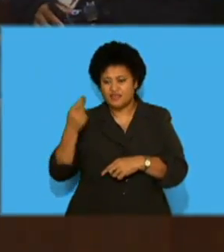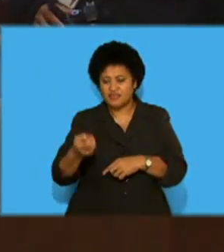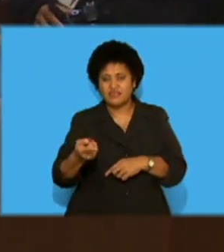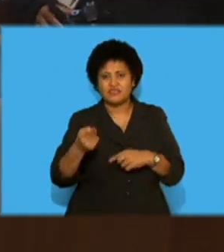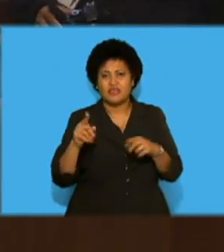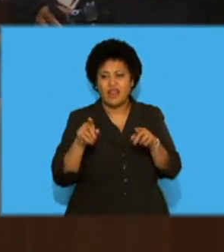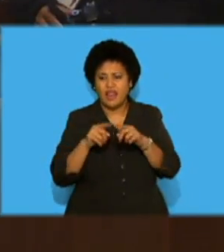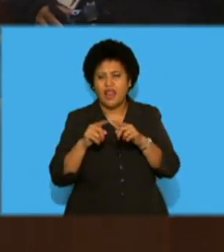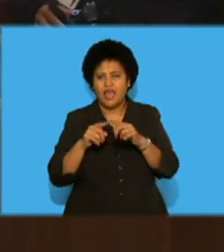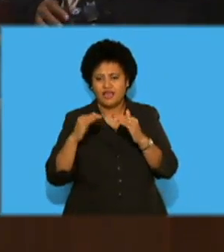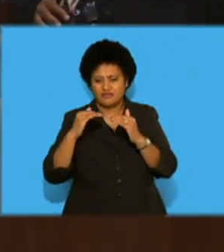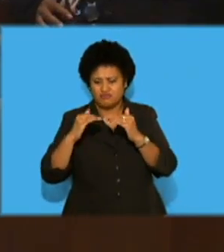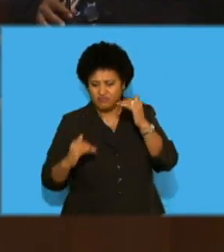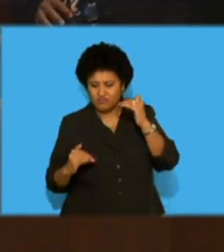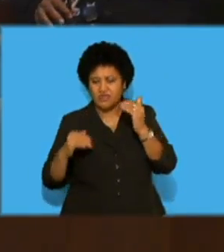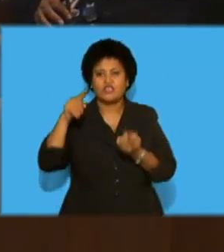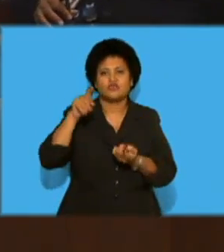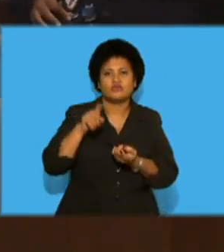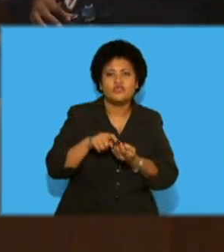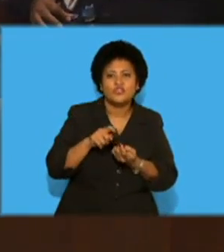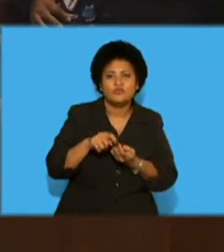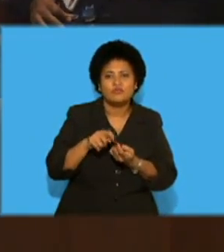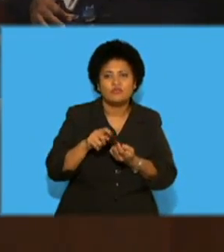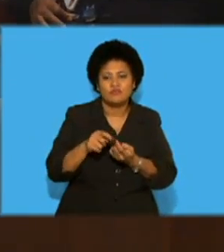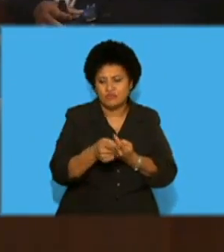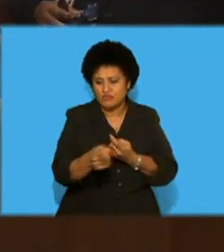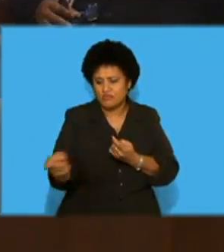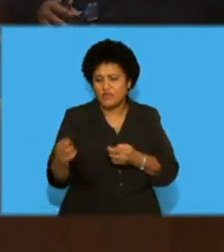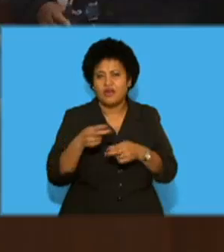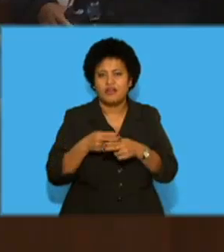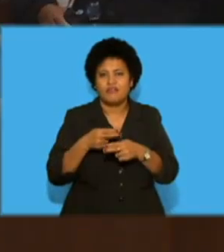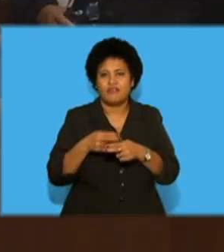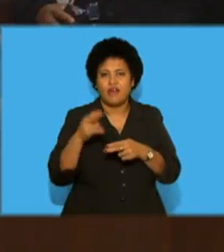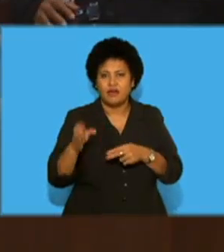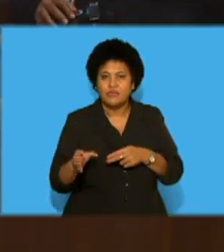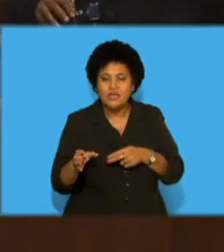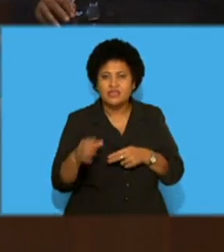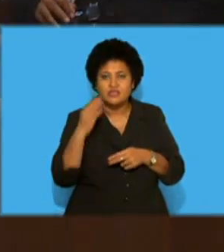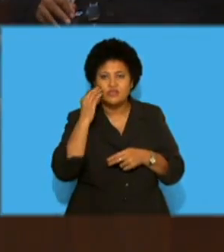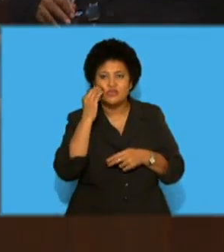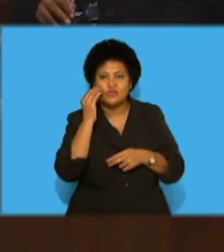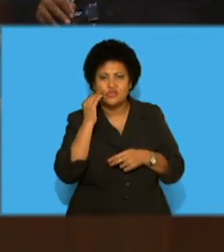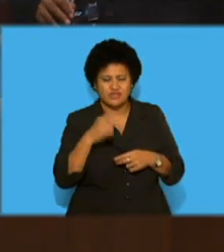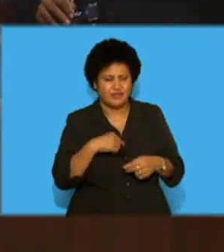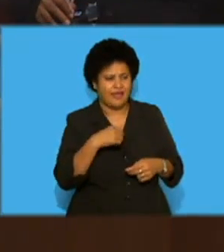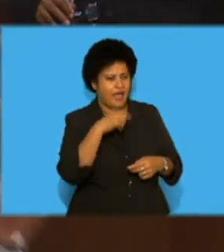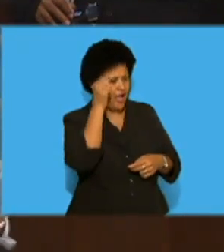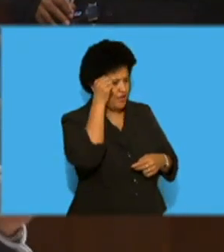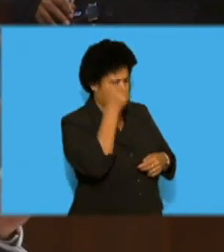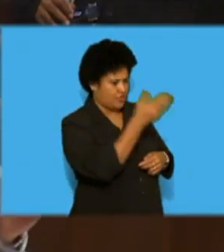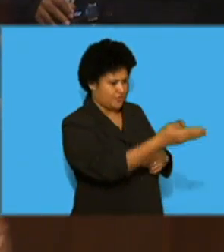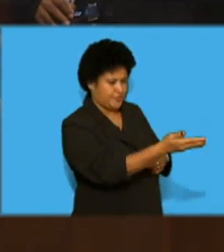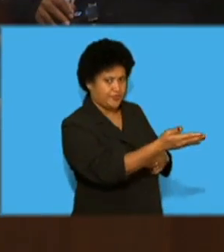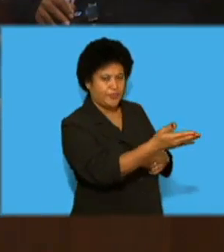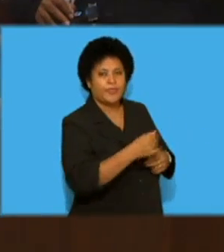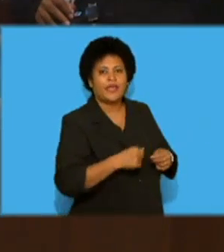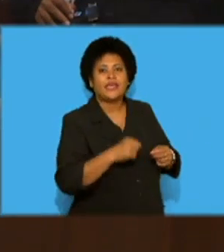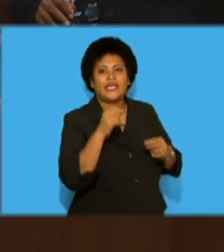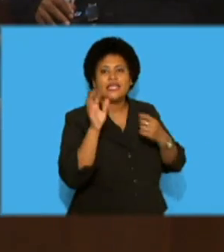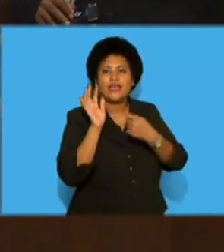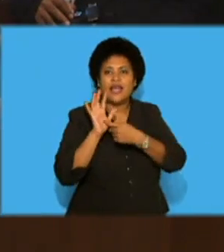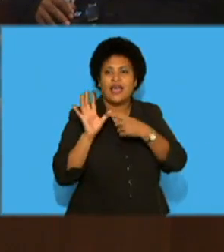political football. Because every one of them comes along. I understand Honourable Prasad has gone around saying Penang is his trump